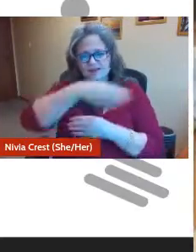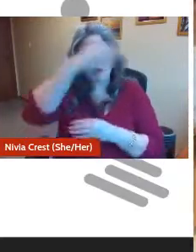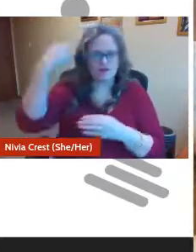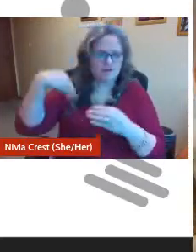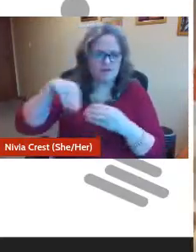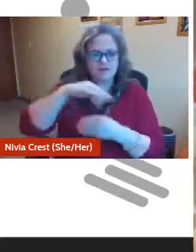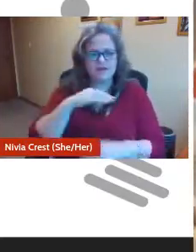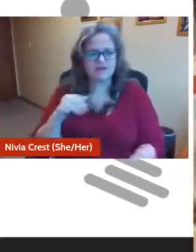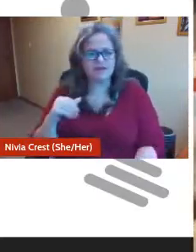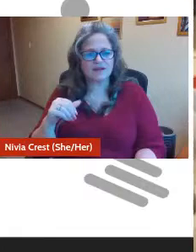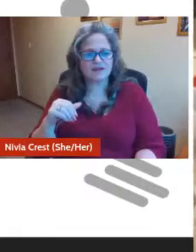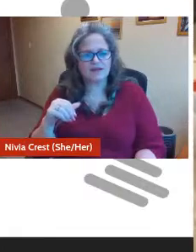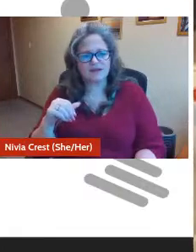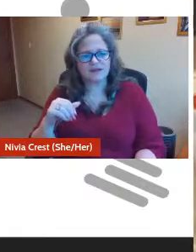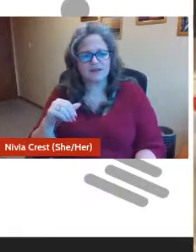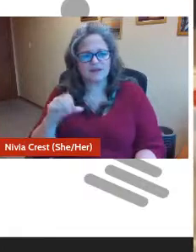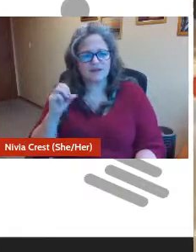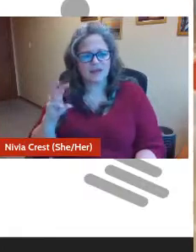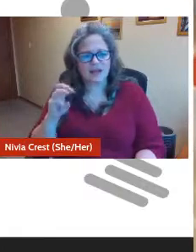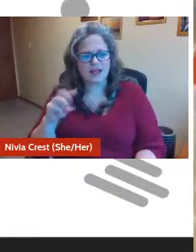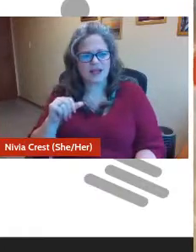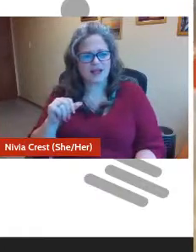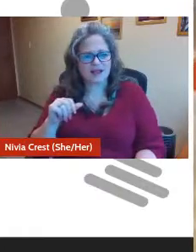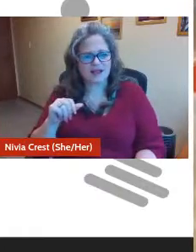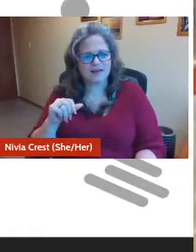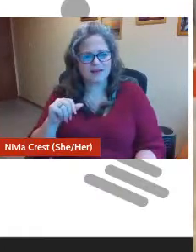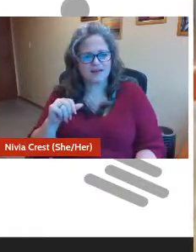neck. Ooh. You went in, and then